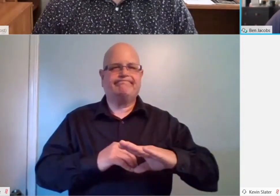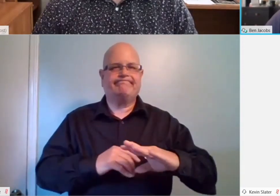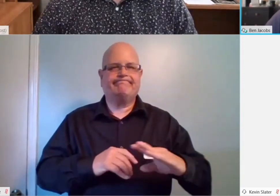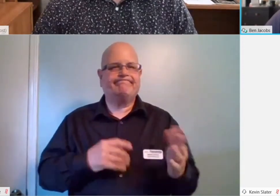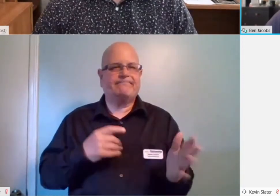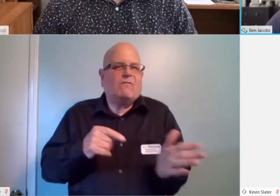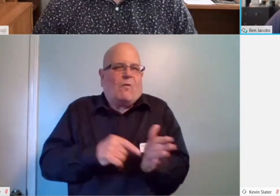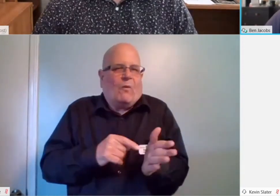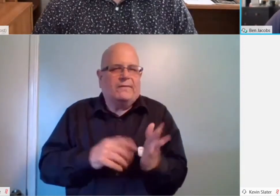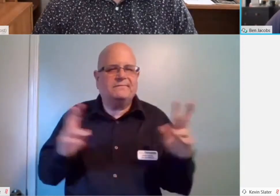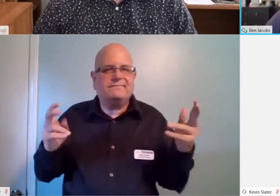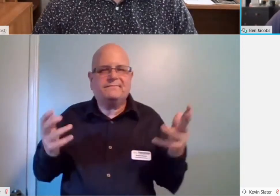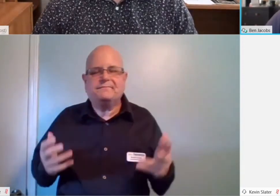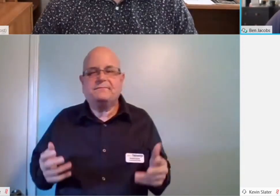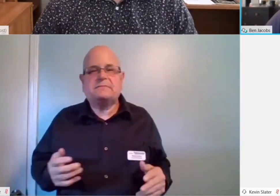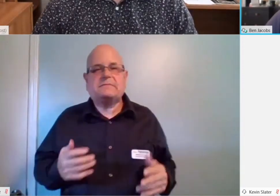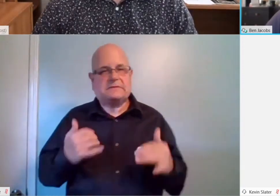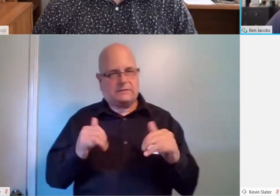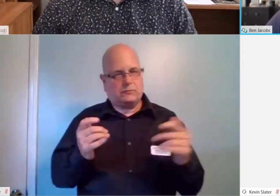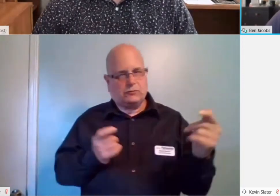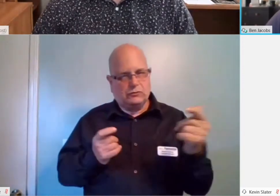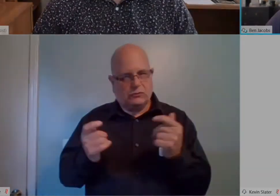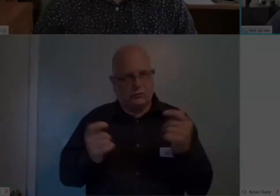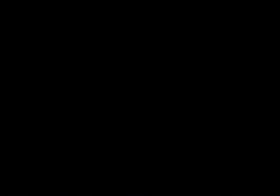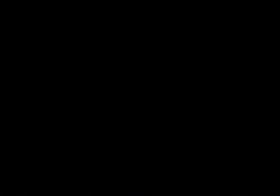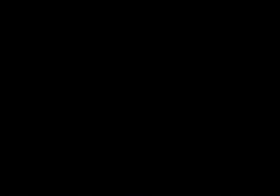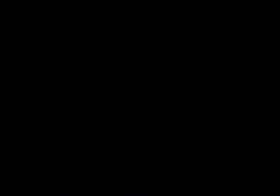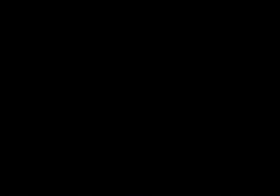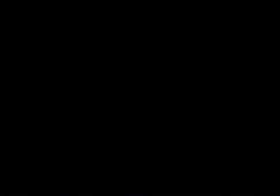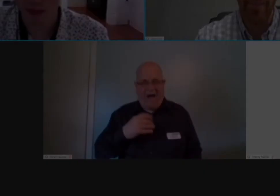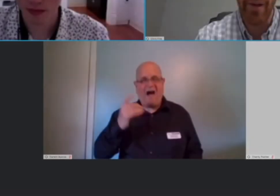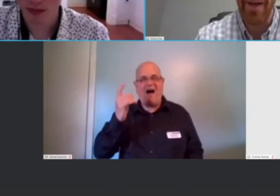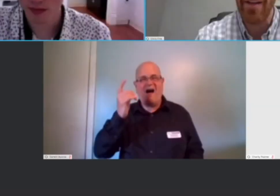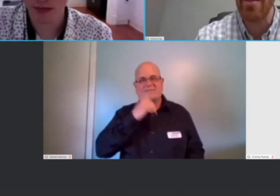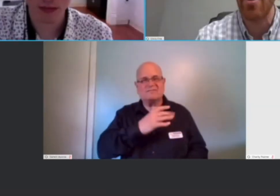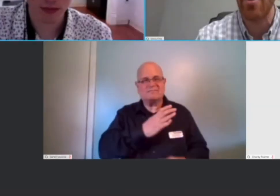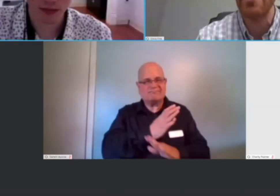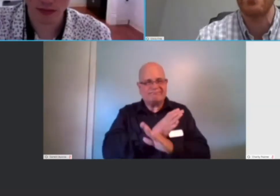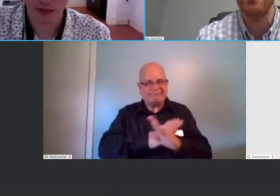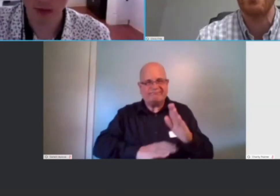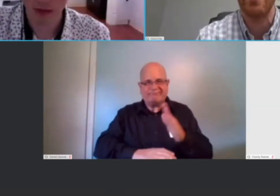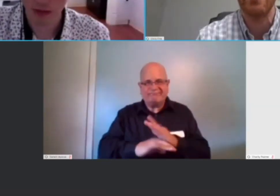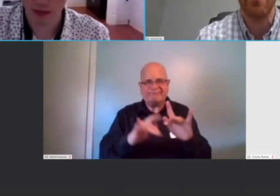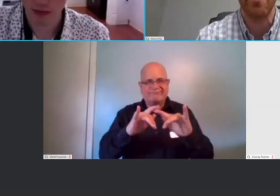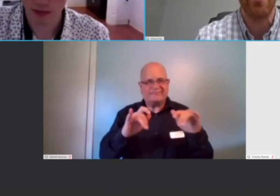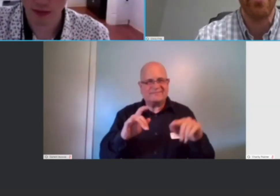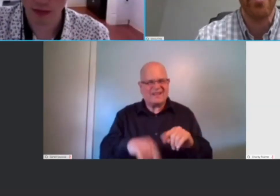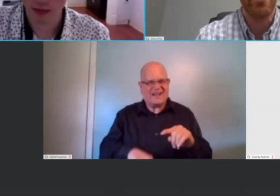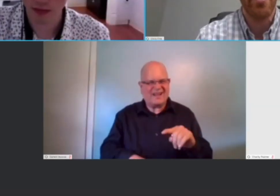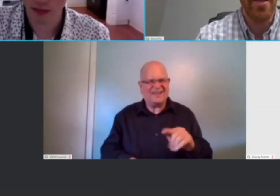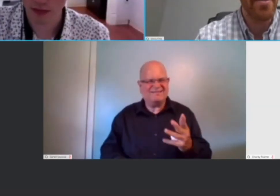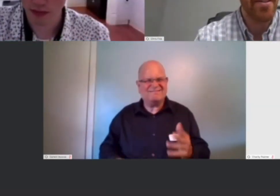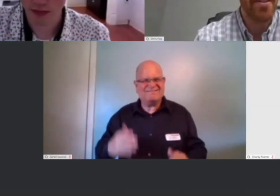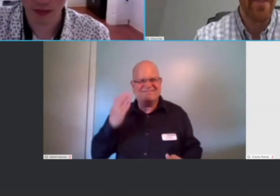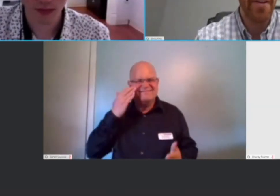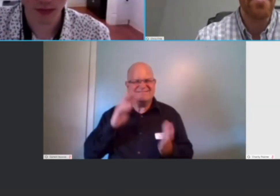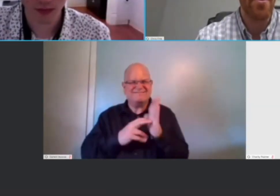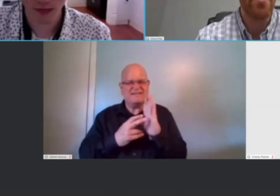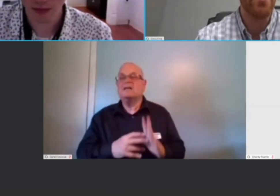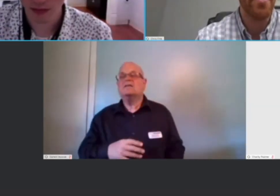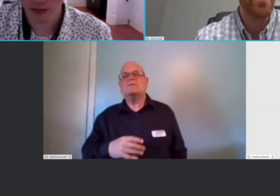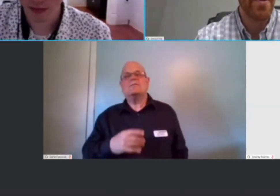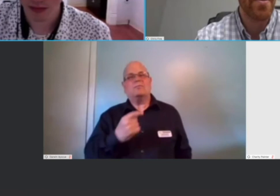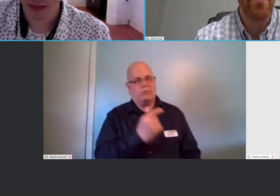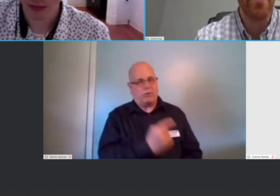able to still control your smart devices throughout your home. Coming back to the cost things, and I tell people, yes, these